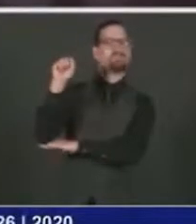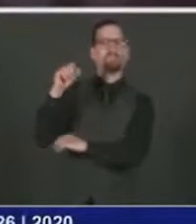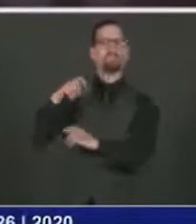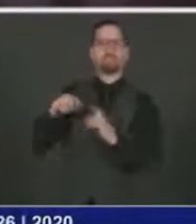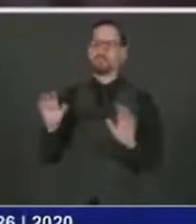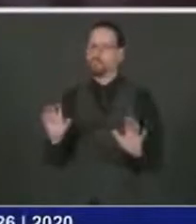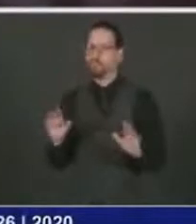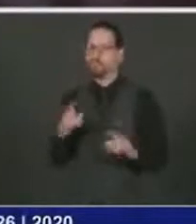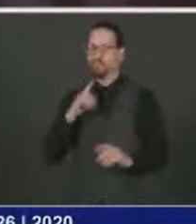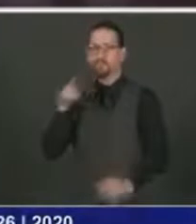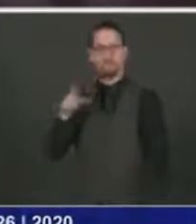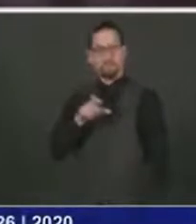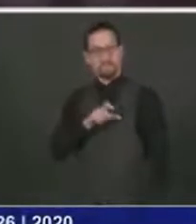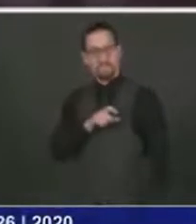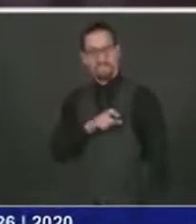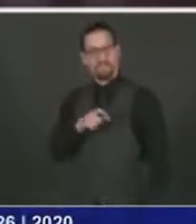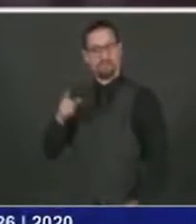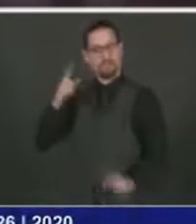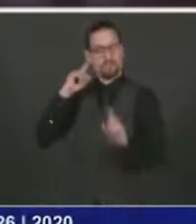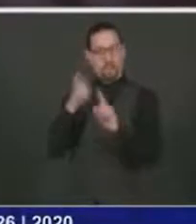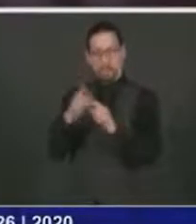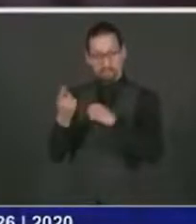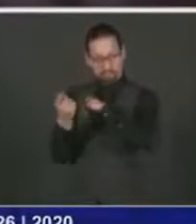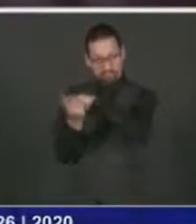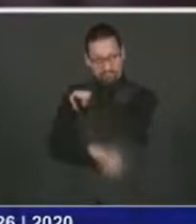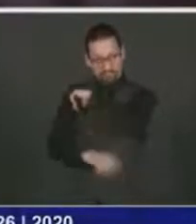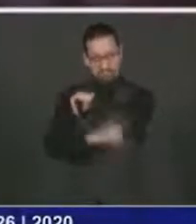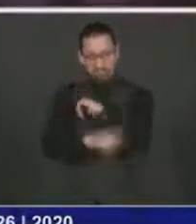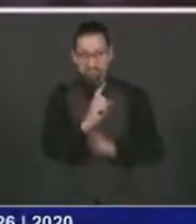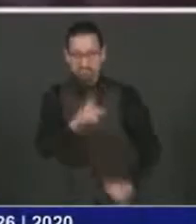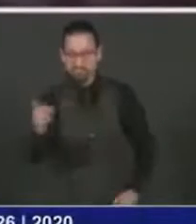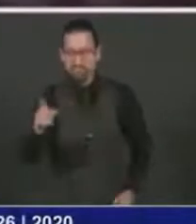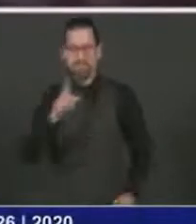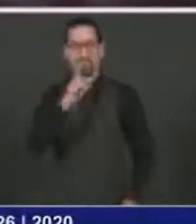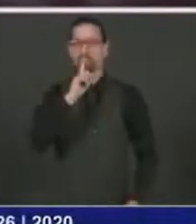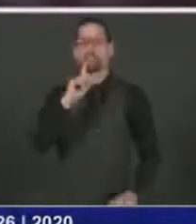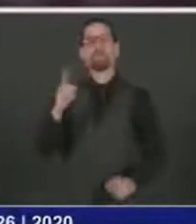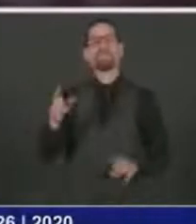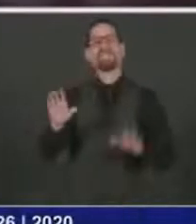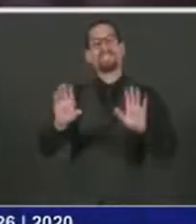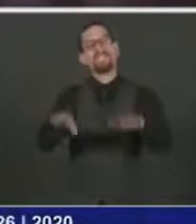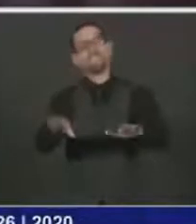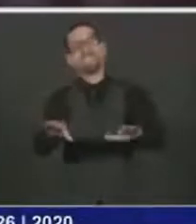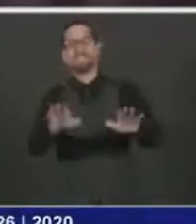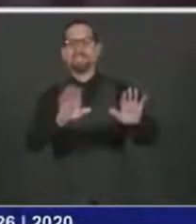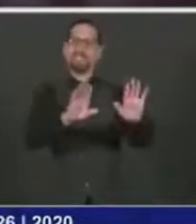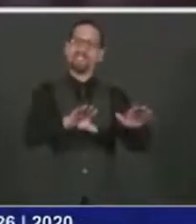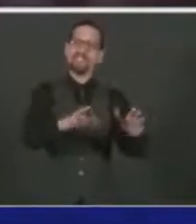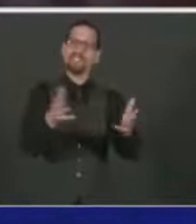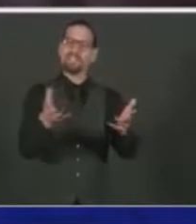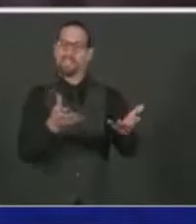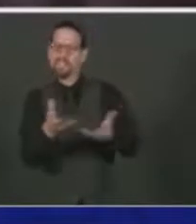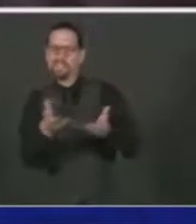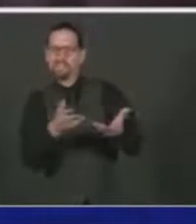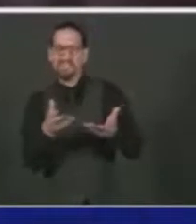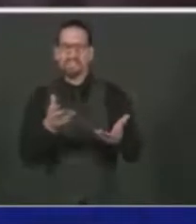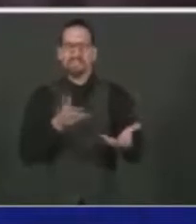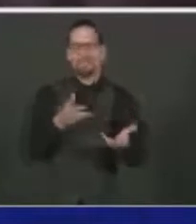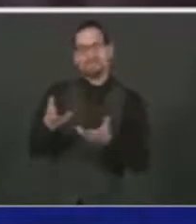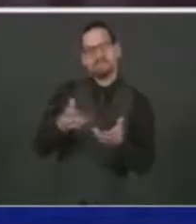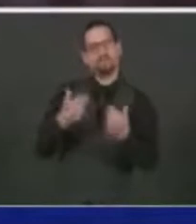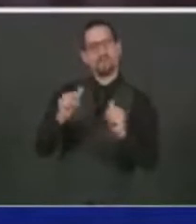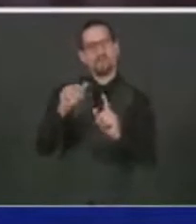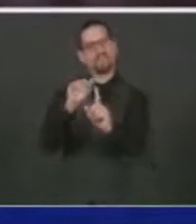de-escalate, and they've been doing an excellent job of that. So I think that we ought to stay out